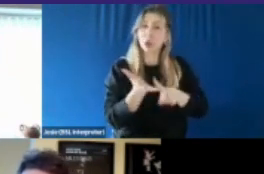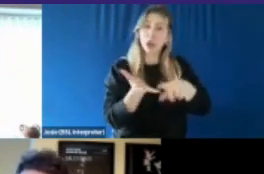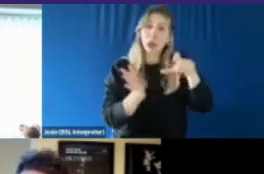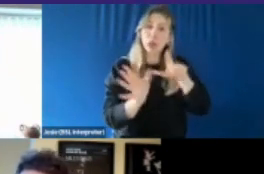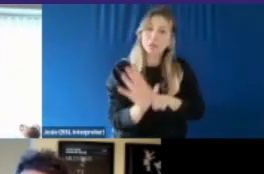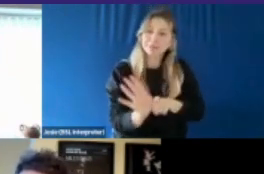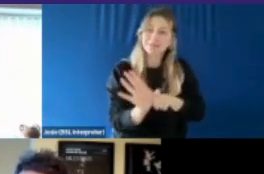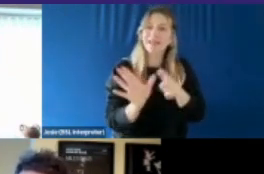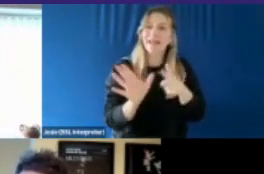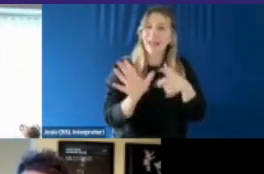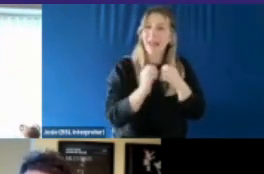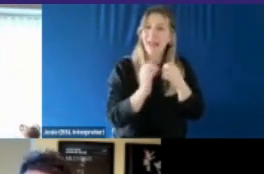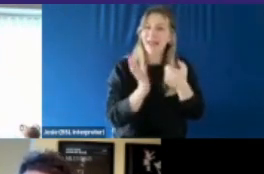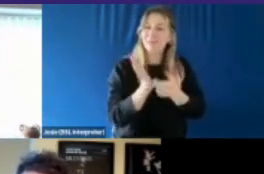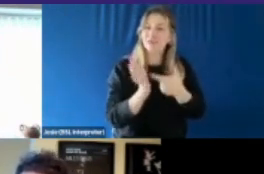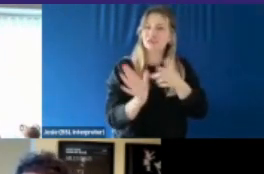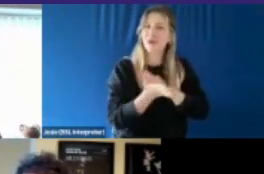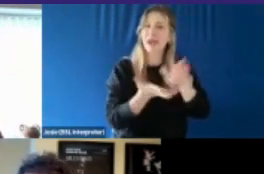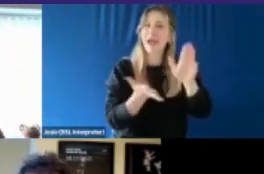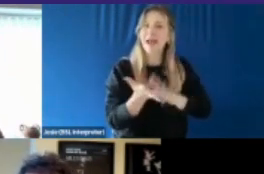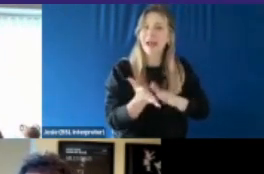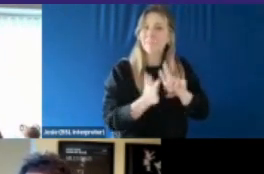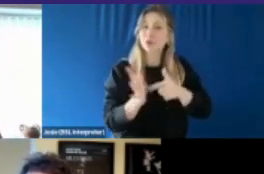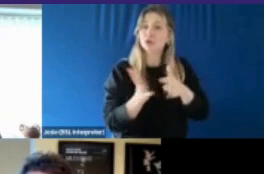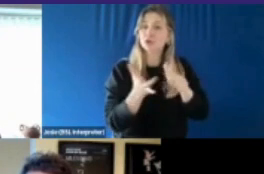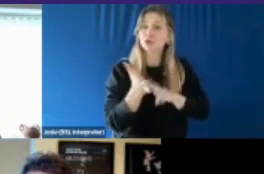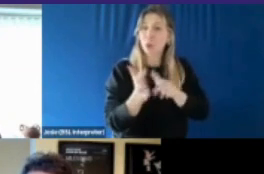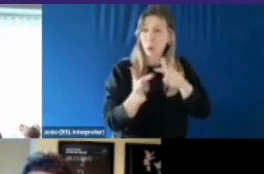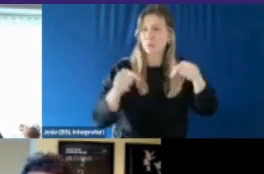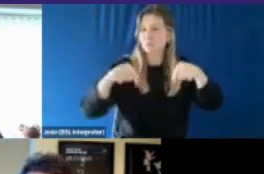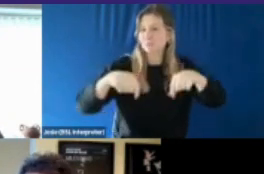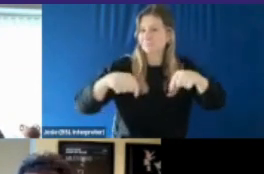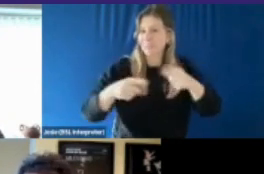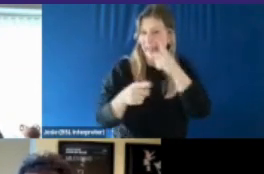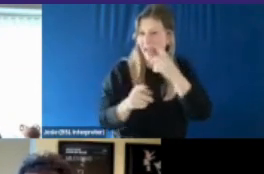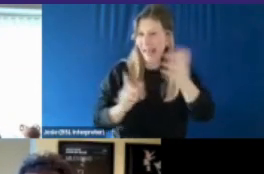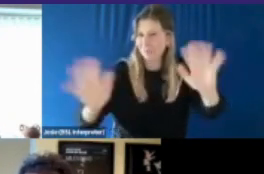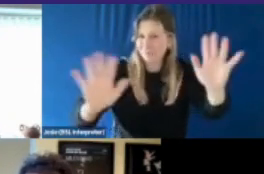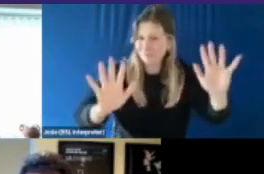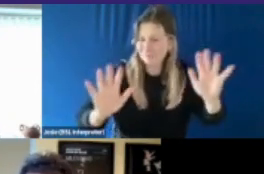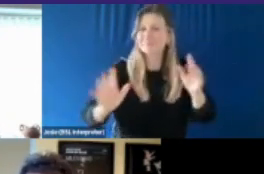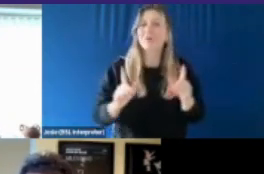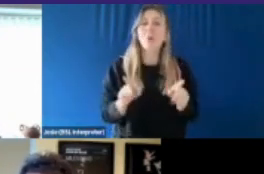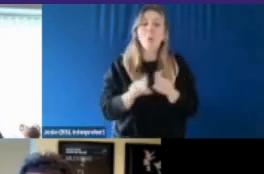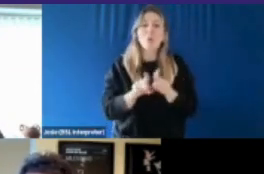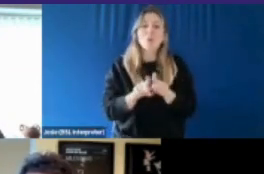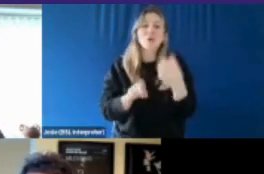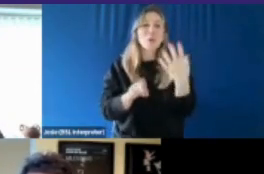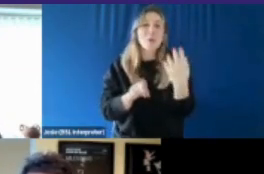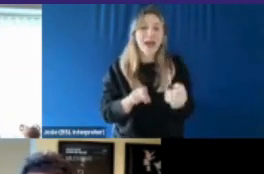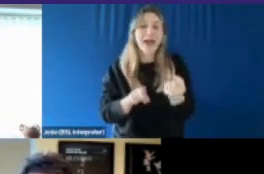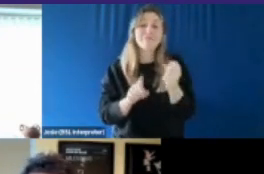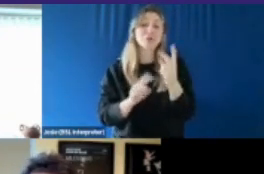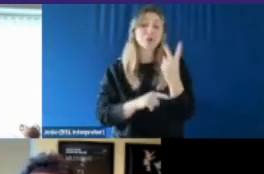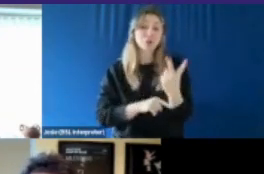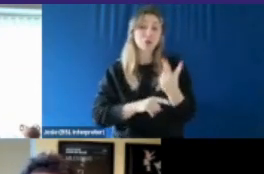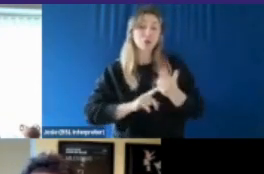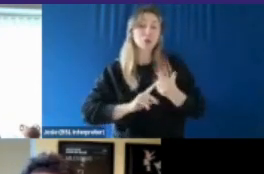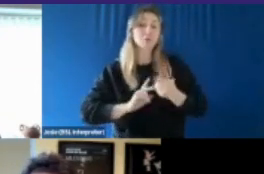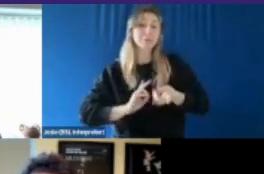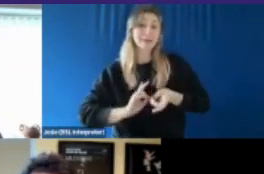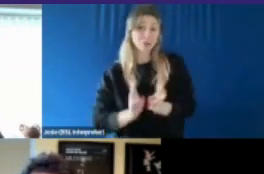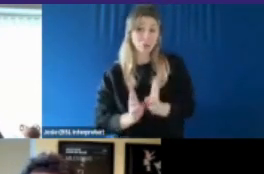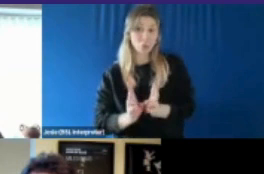wave if you're there, Lucy and Sarah. I'm also accompanied today by two BSL interpreters, Josie, who is currently